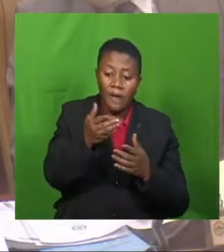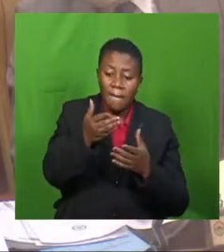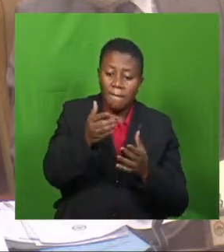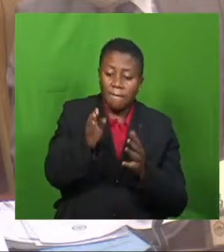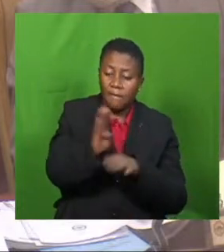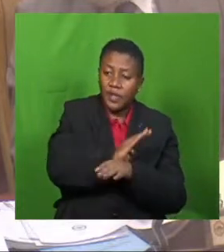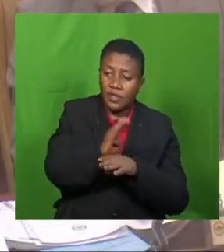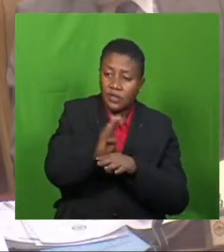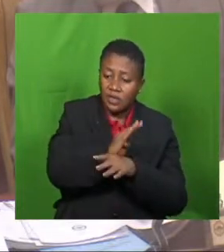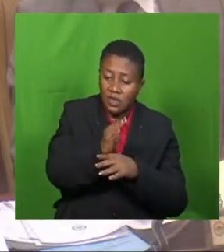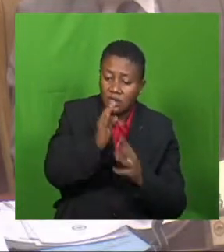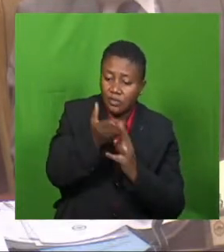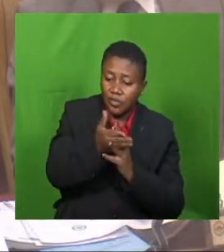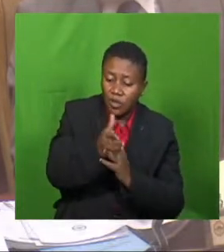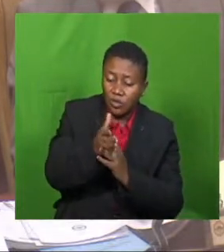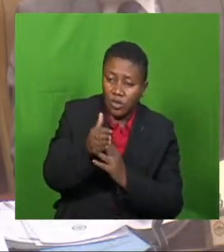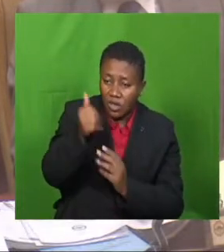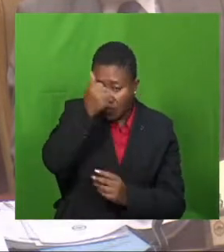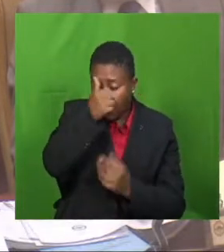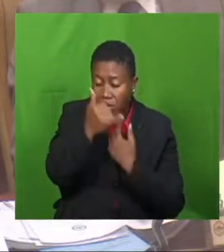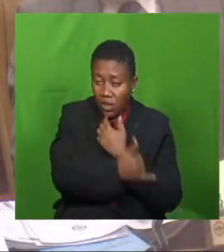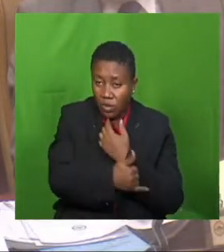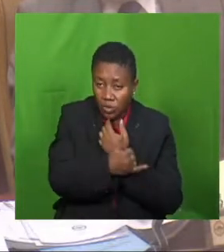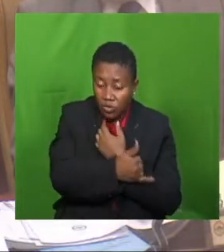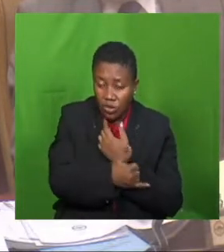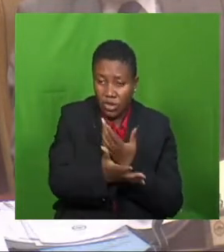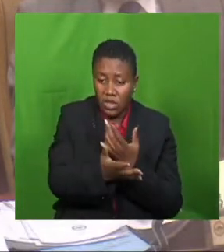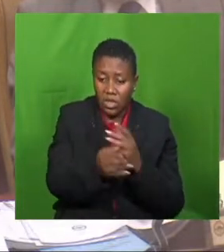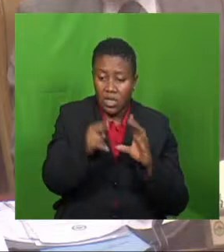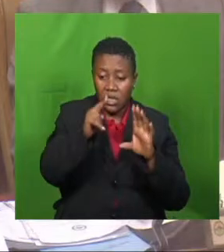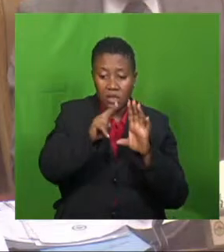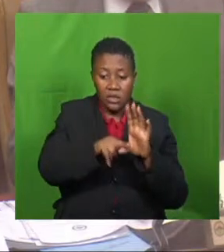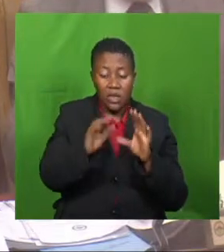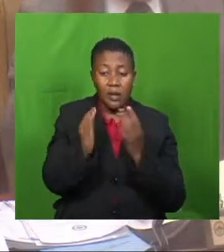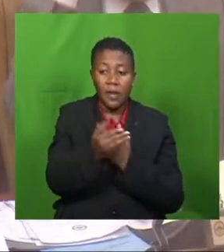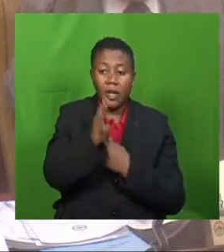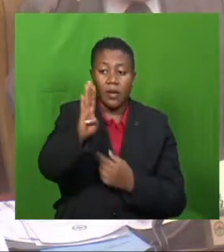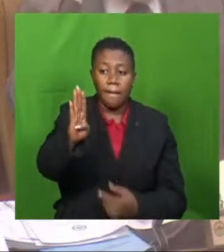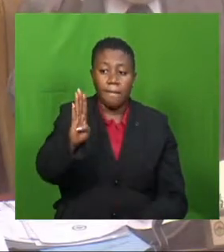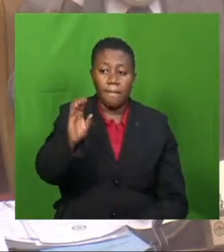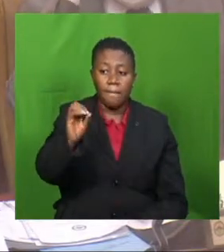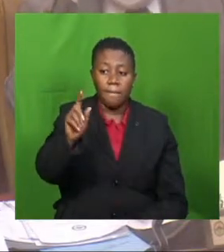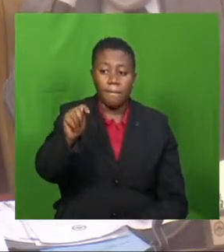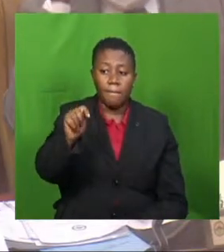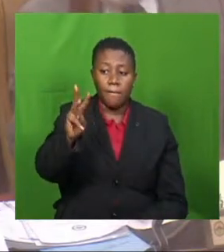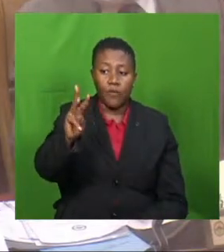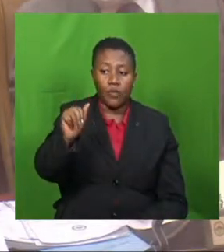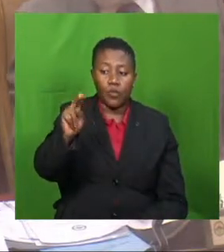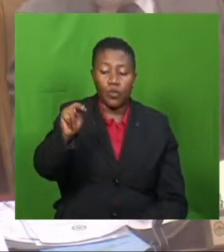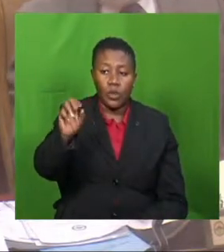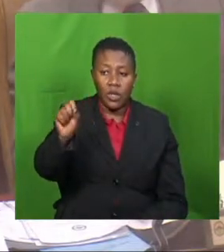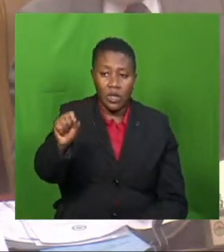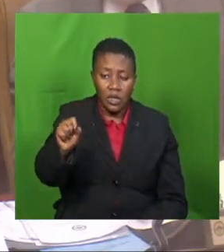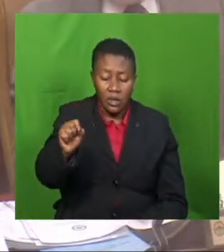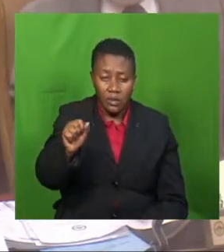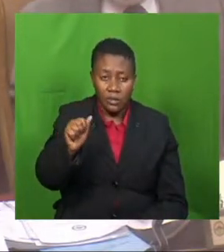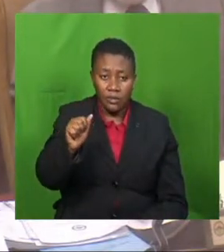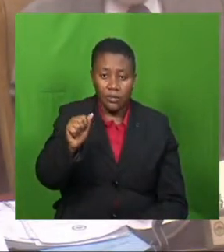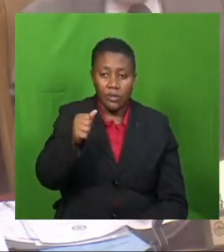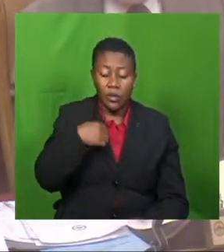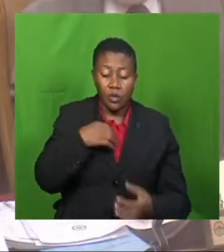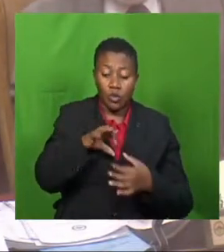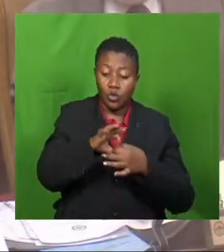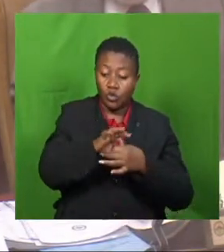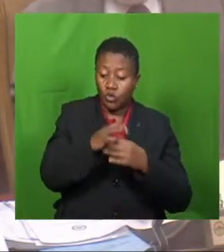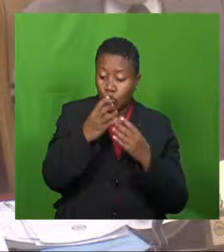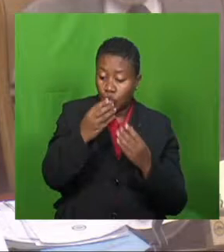which was chaired by Botswana. And Mr. Speaker, I joined the resolution committee, and one